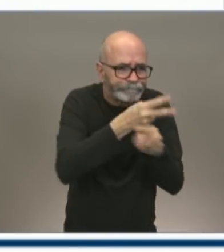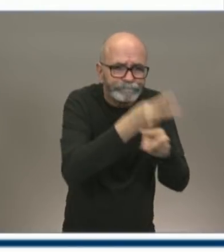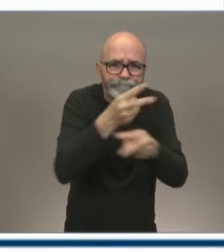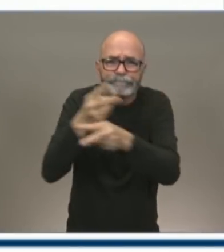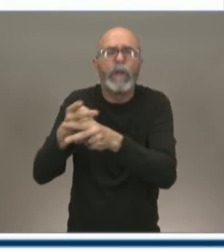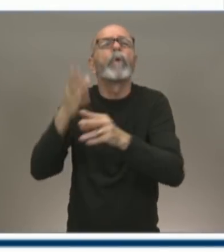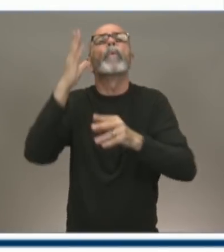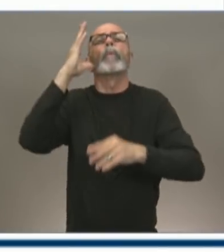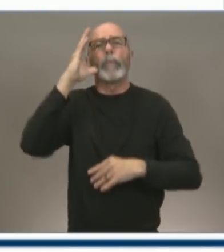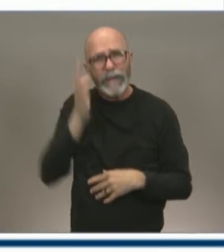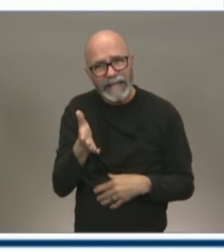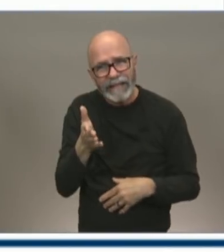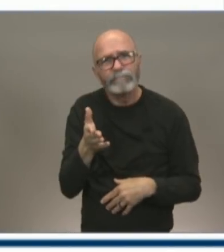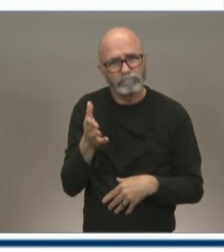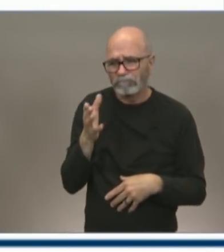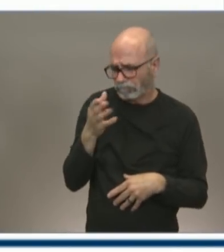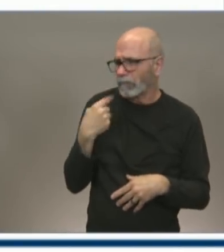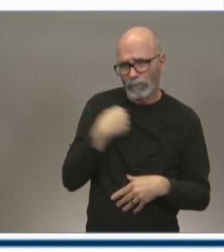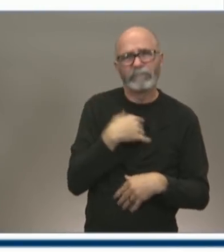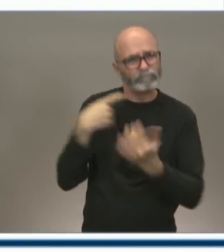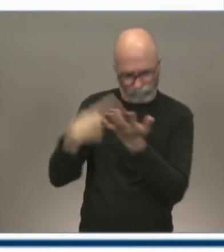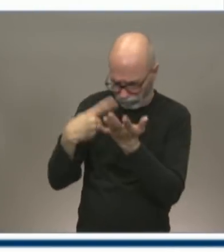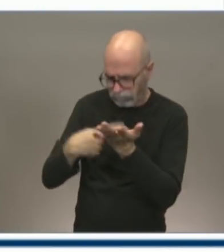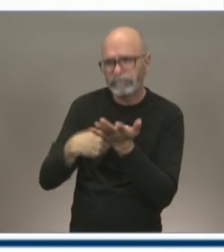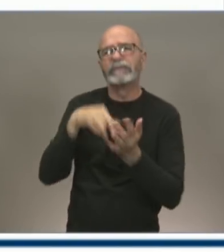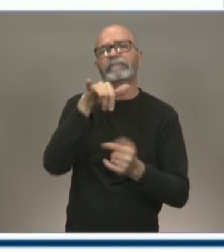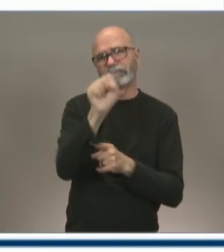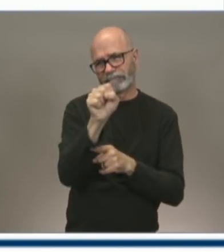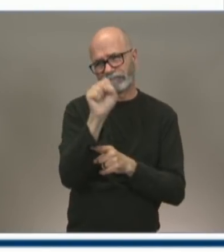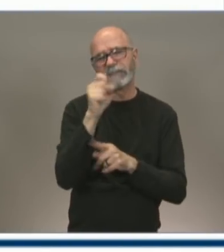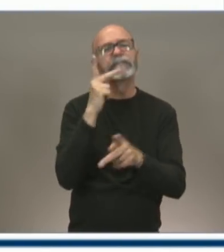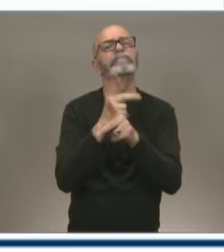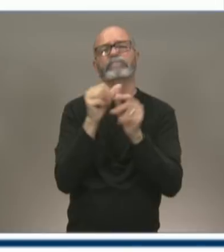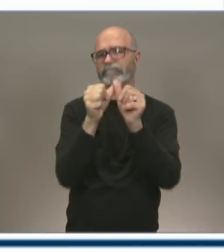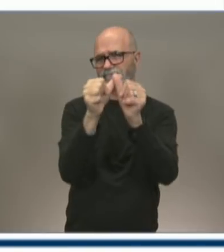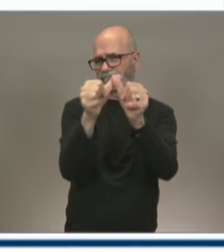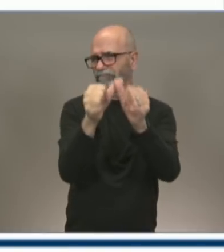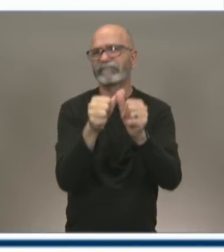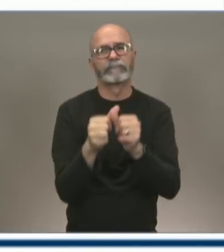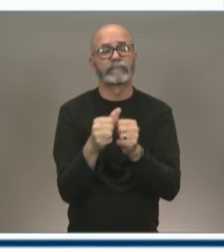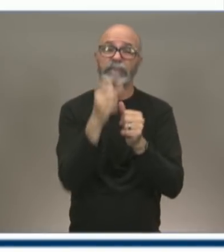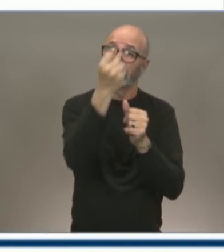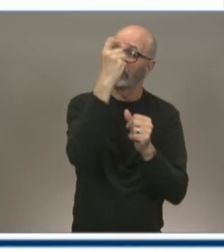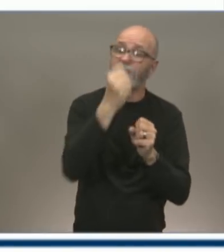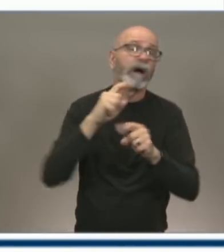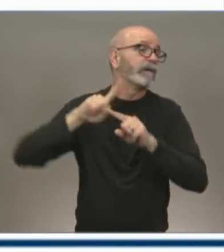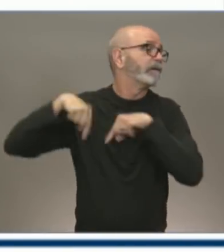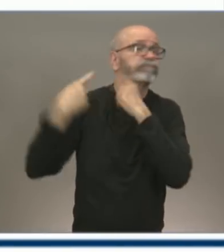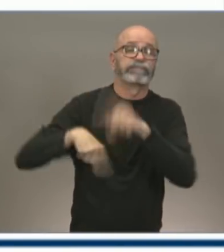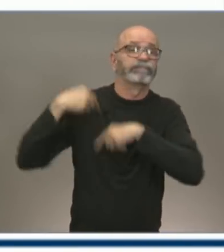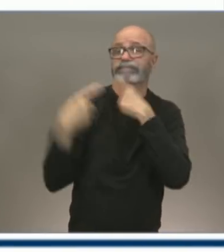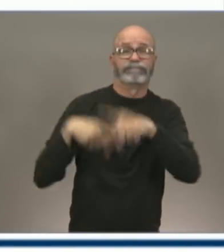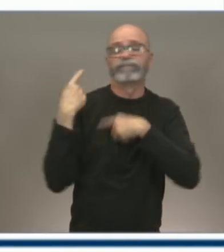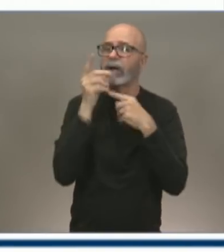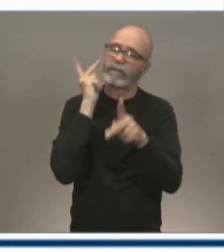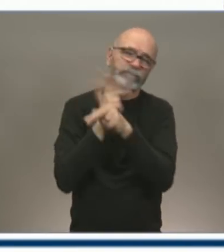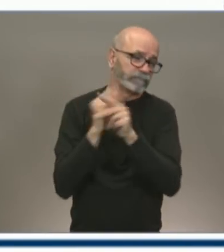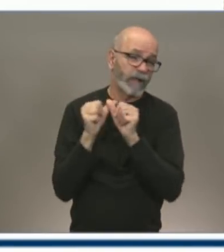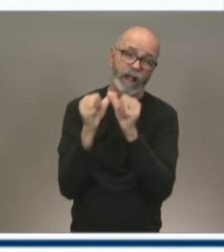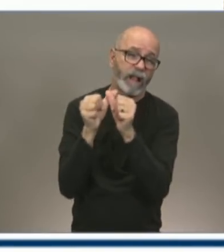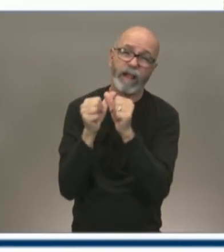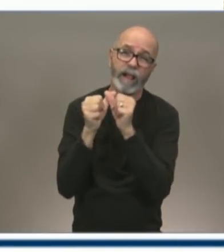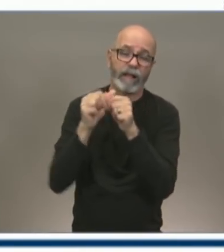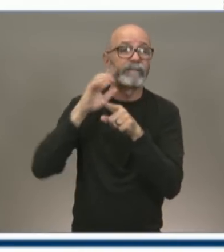be ongoing. That will be, as you can appreciate, will take multi-years of continue that training. Next question will go to